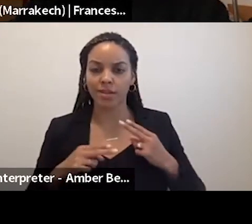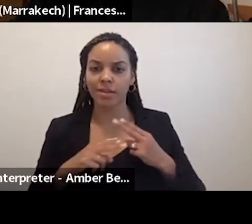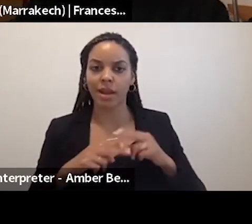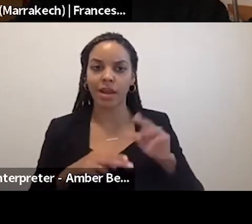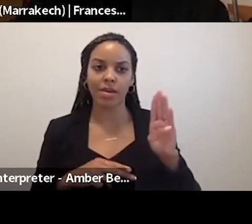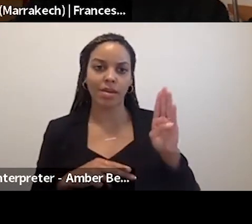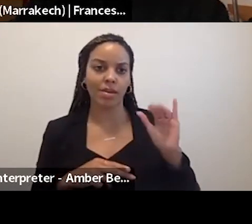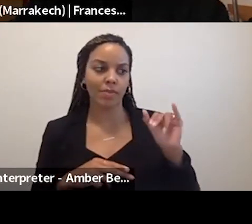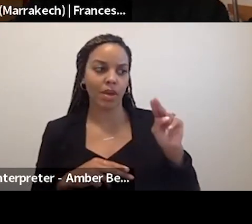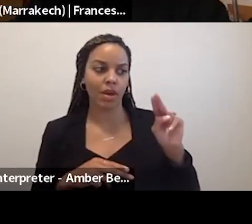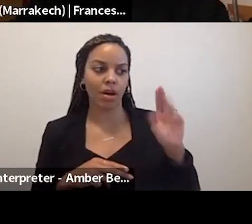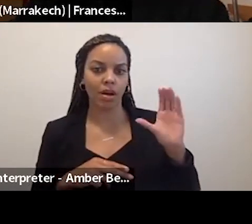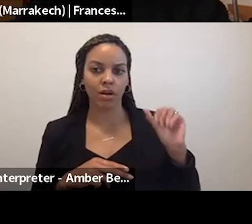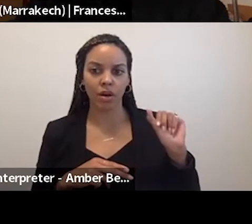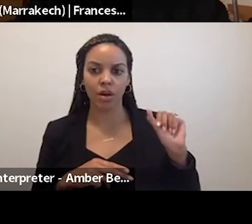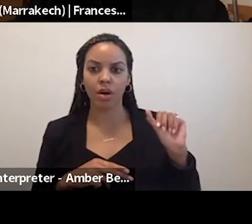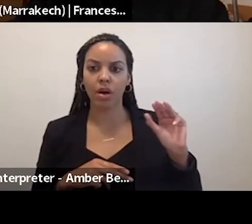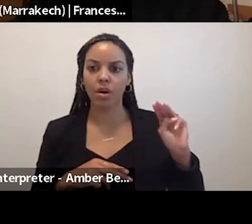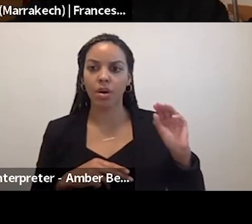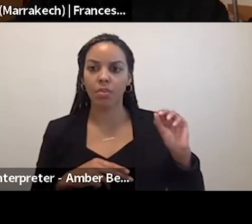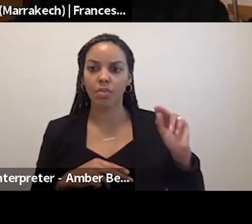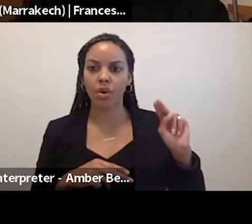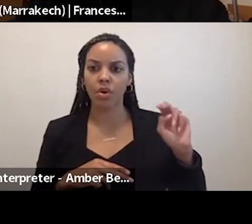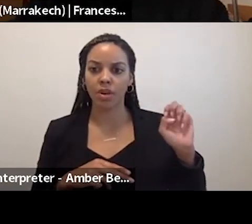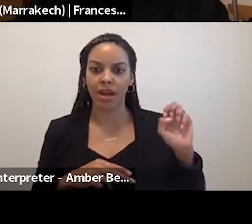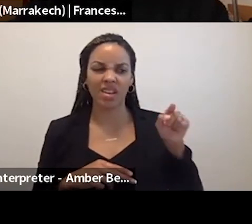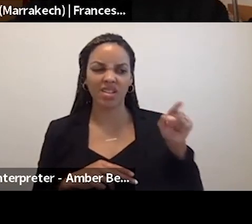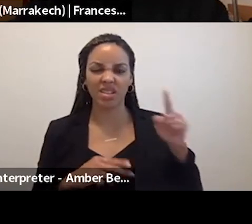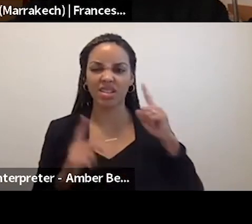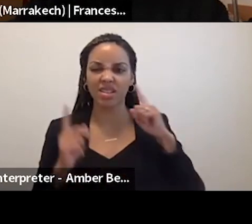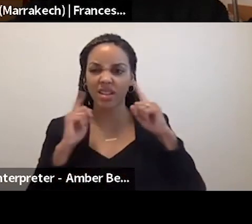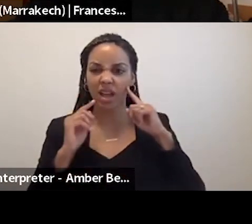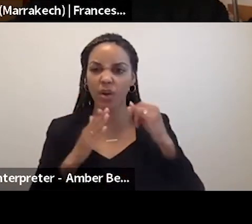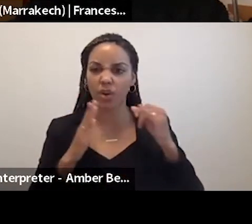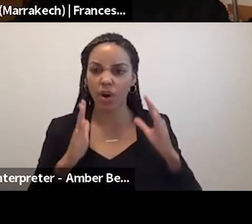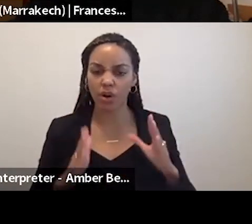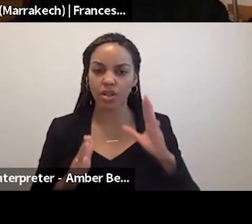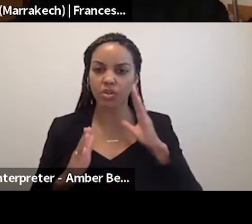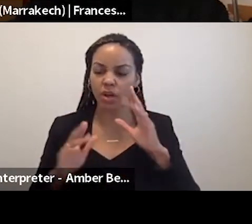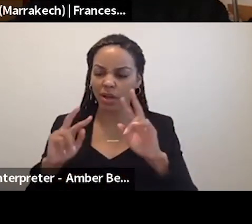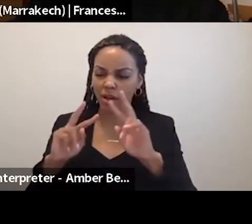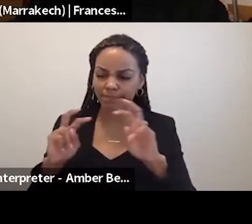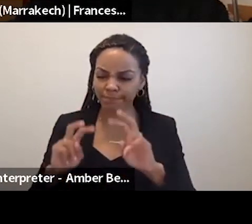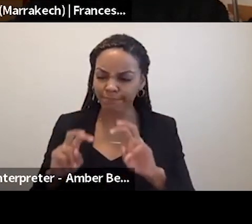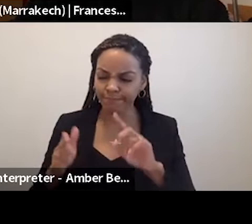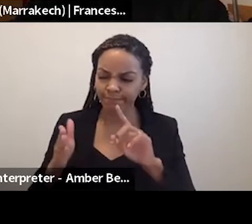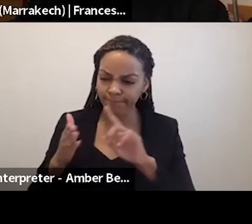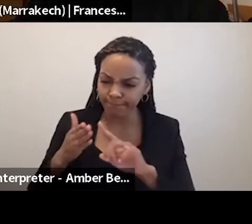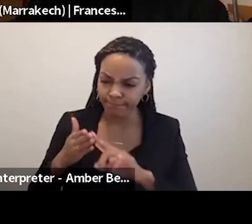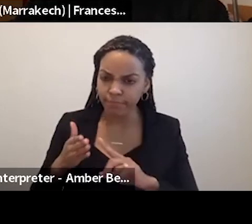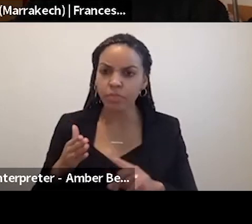artist. And they're going to be investigating disinvestment in African-American